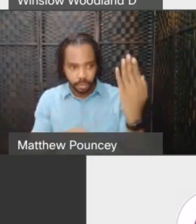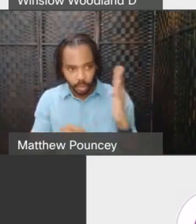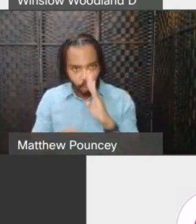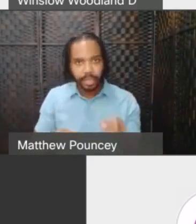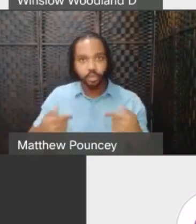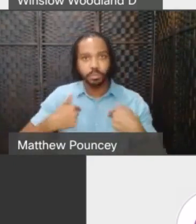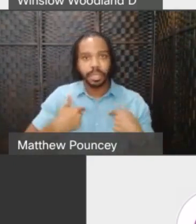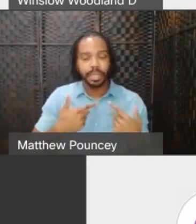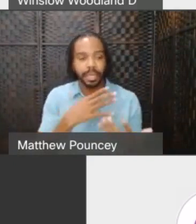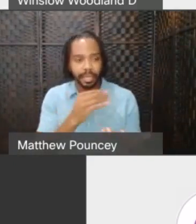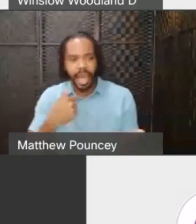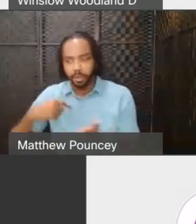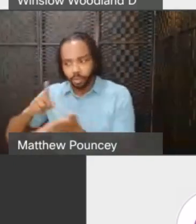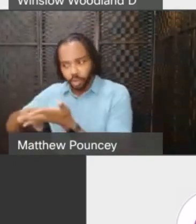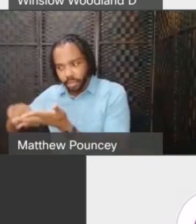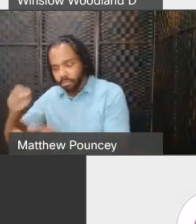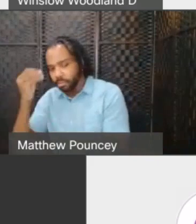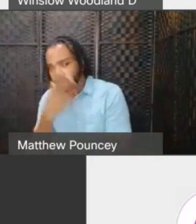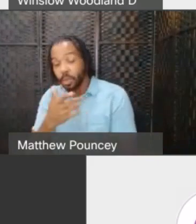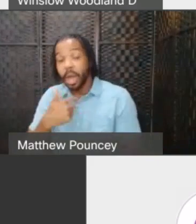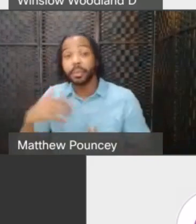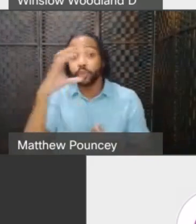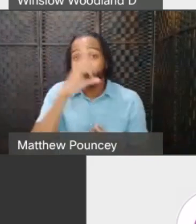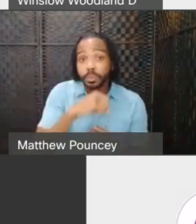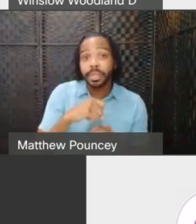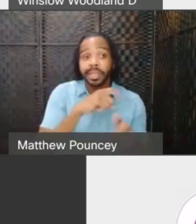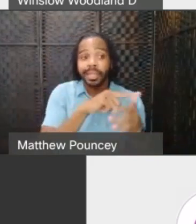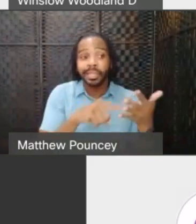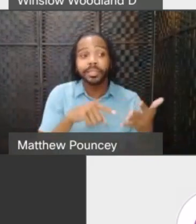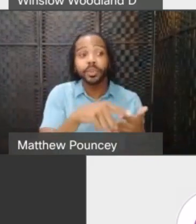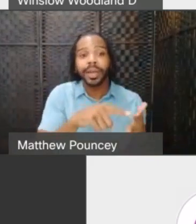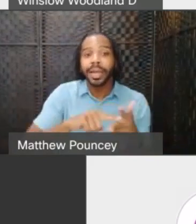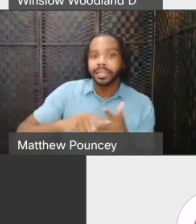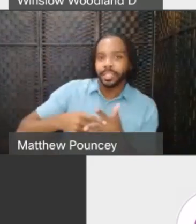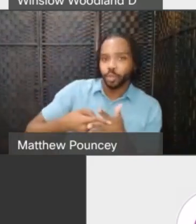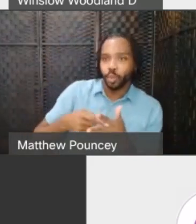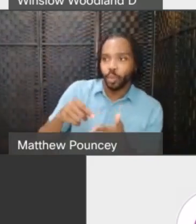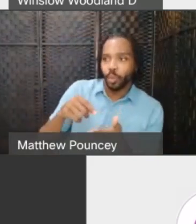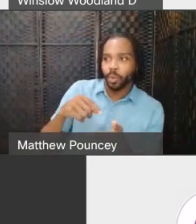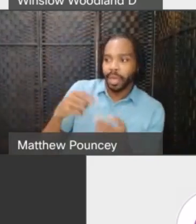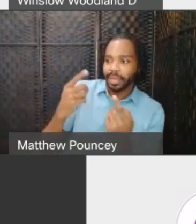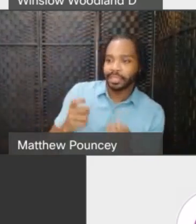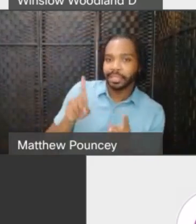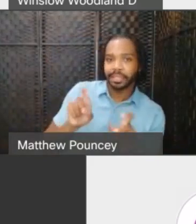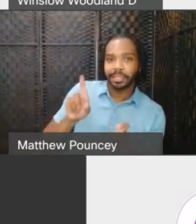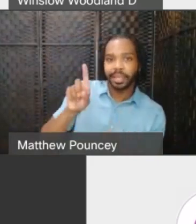you. And I'm assuming these are initial exam or endorsement applications.